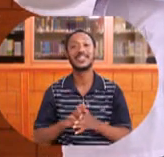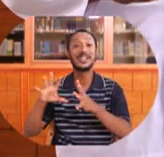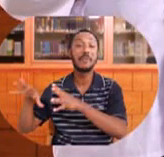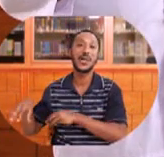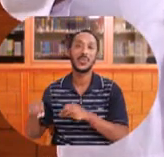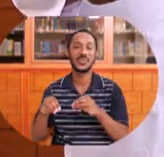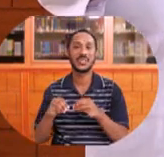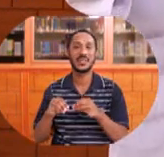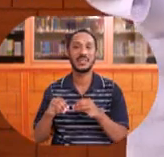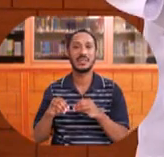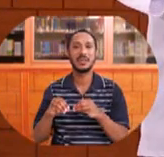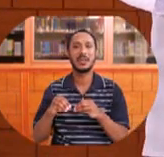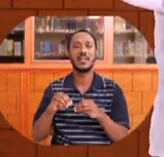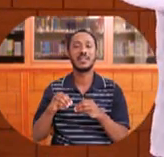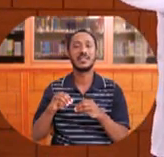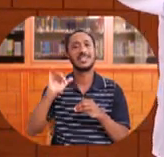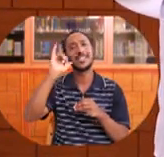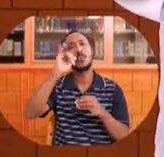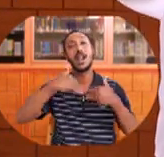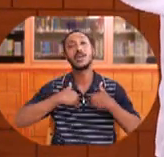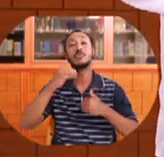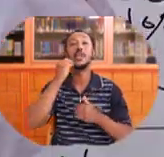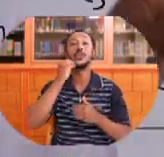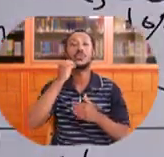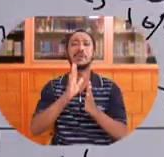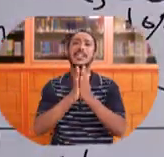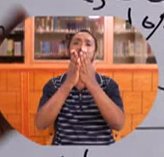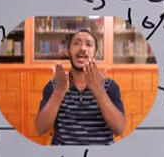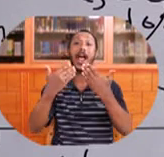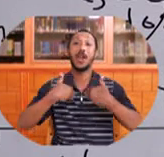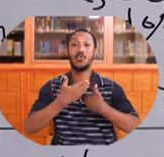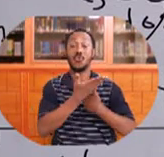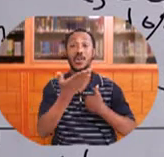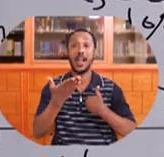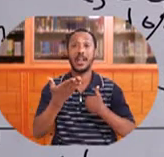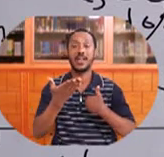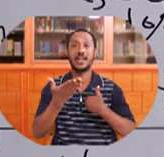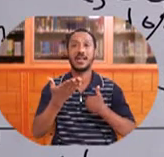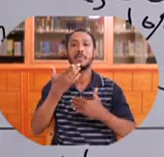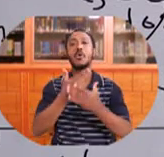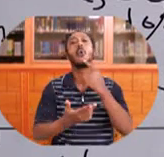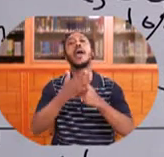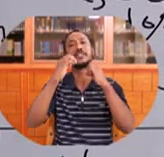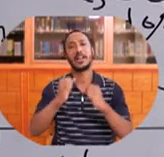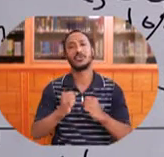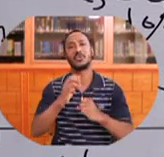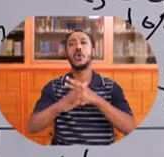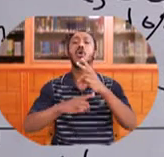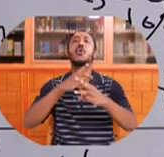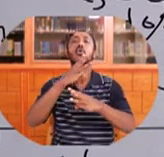Students, you can discuss in your textbook what are the causes of global warming.